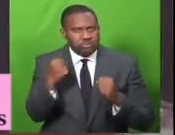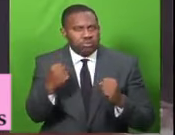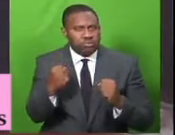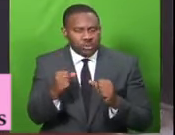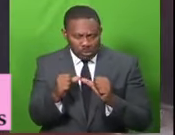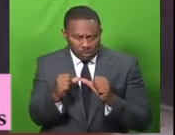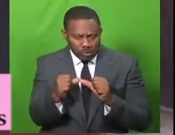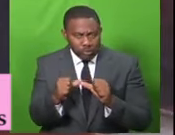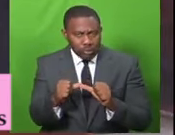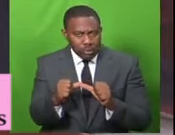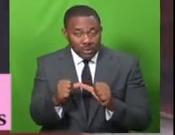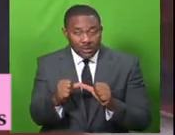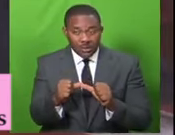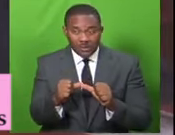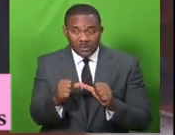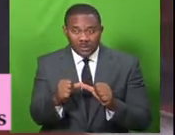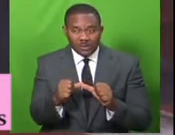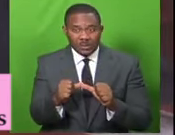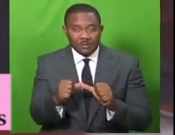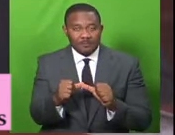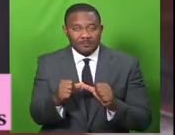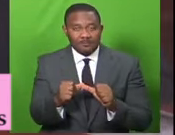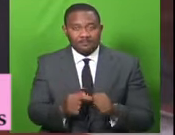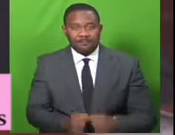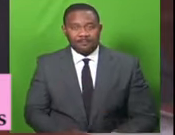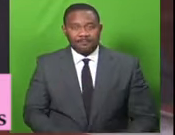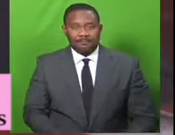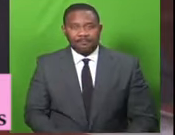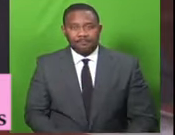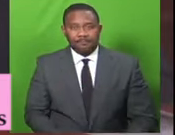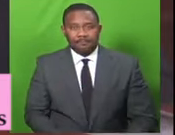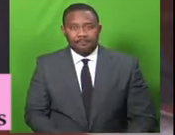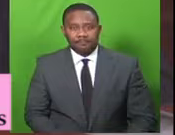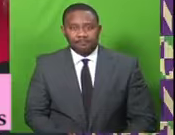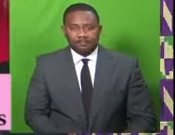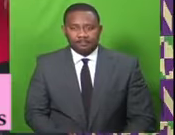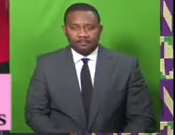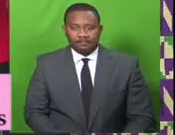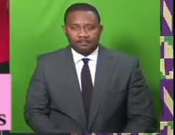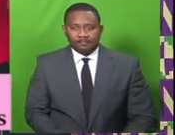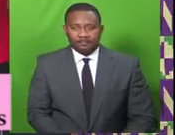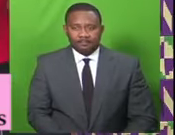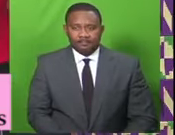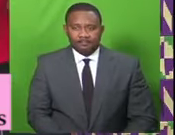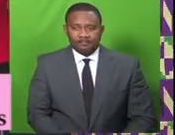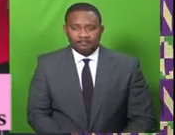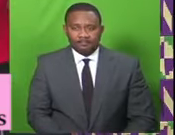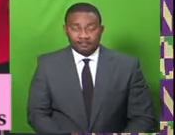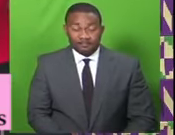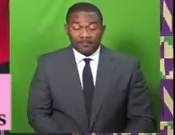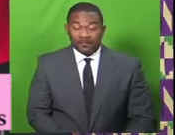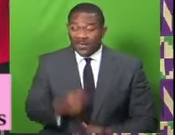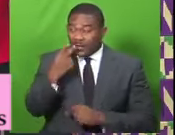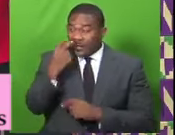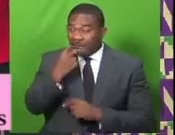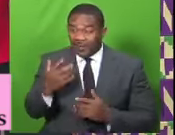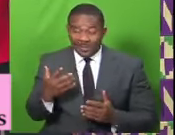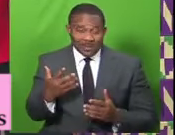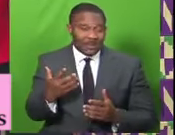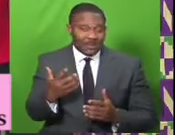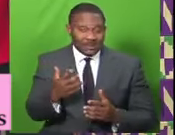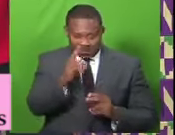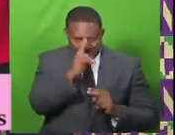an abiding commitment to the general good. Mr. Speaker, honorable members,